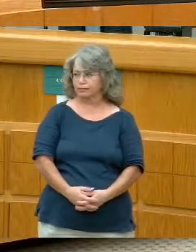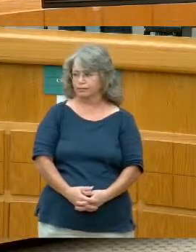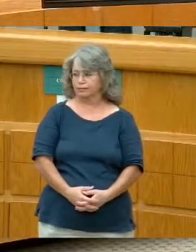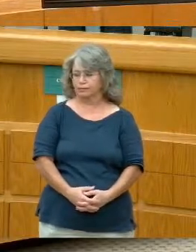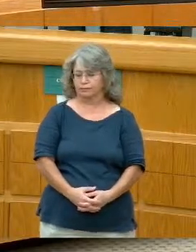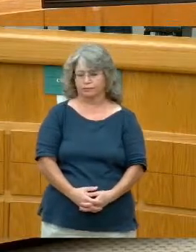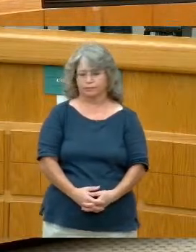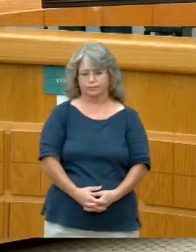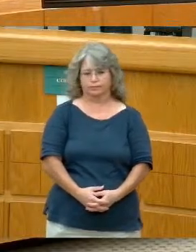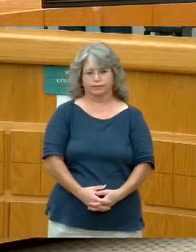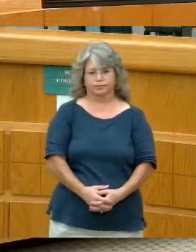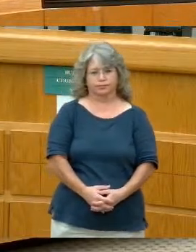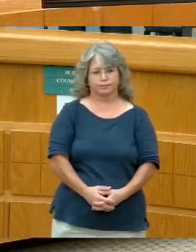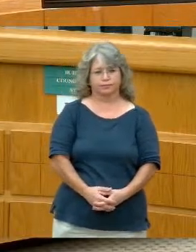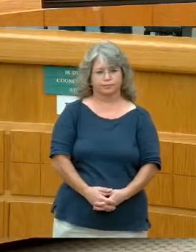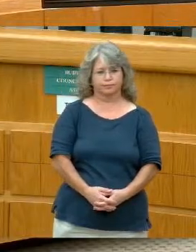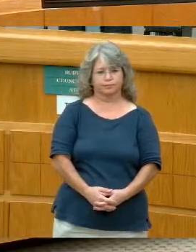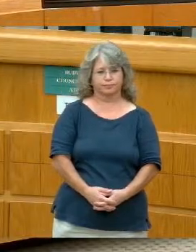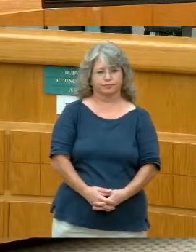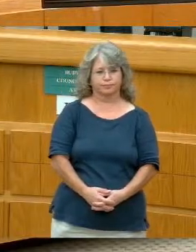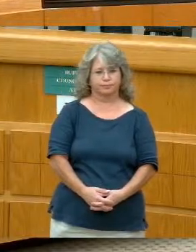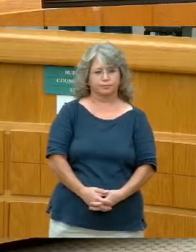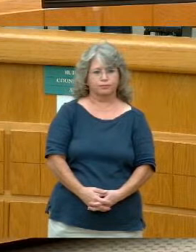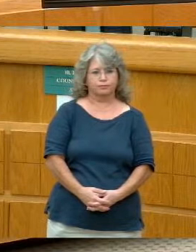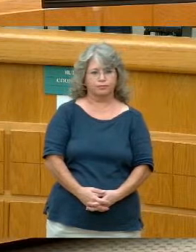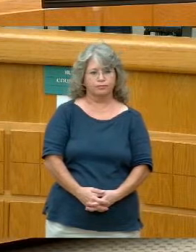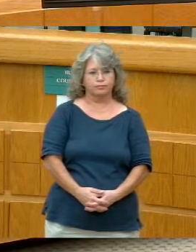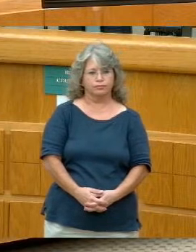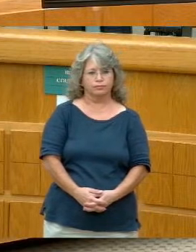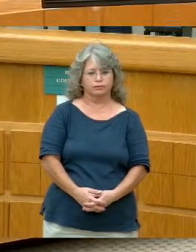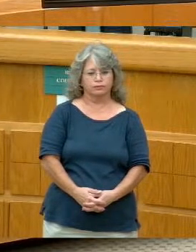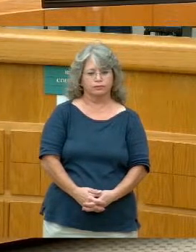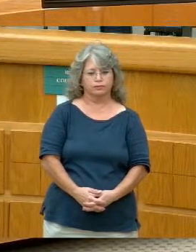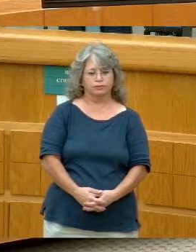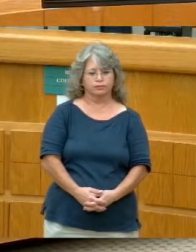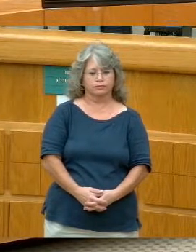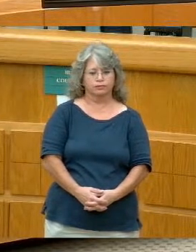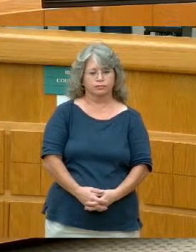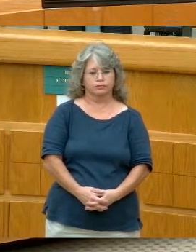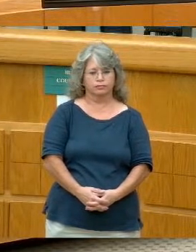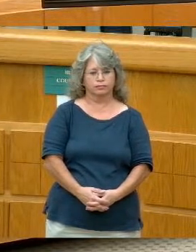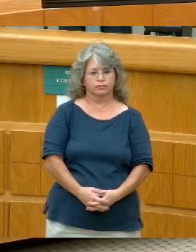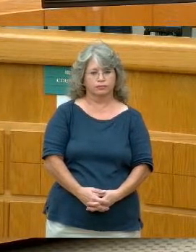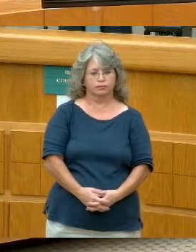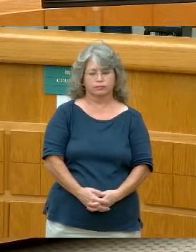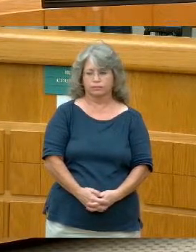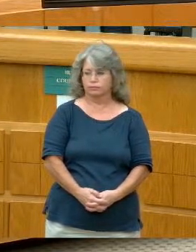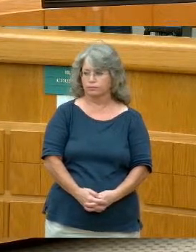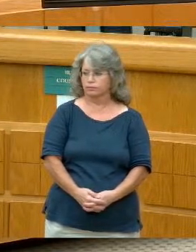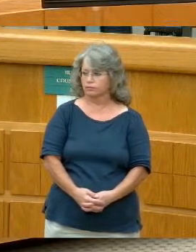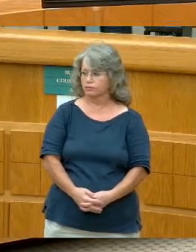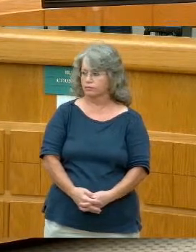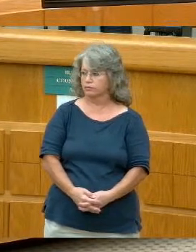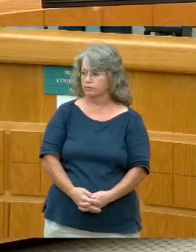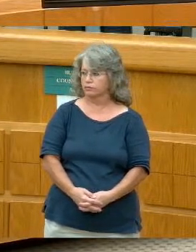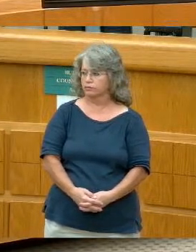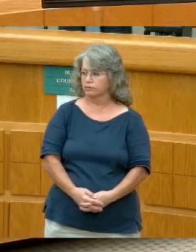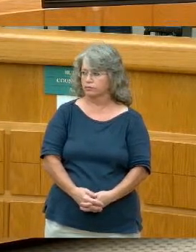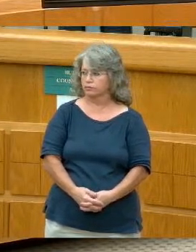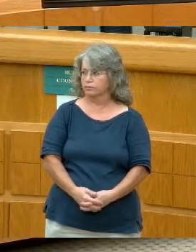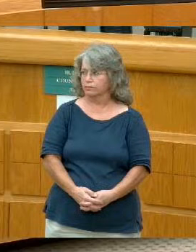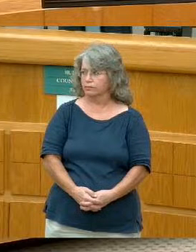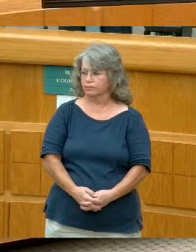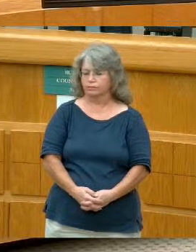la normalidad, aunque solo nos vea una vez a la semana. Ahora la directora del Distrito de Salud Pública, Annette Rodríguez, va a dar su presentación.